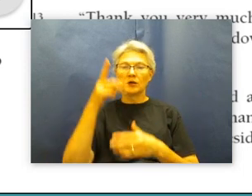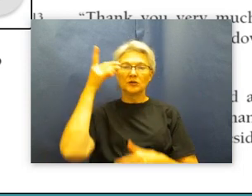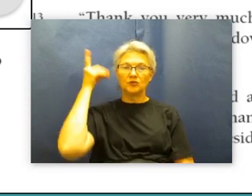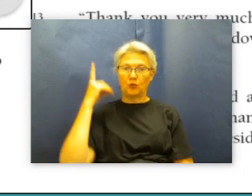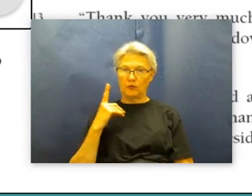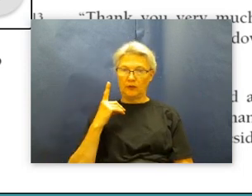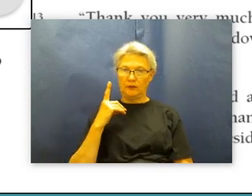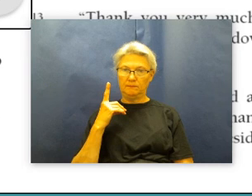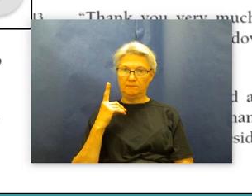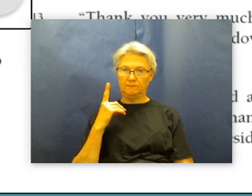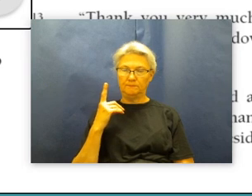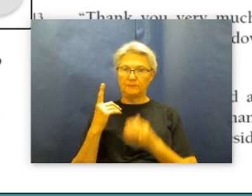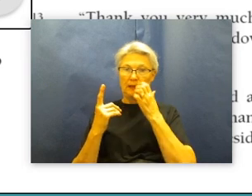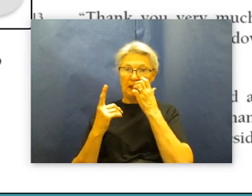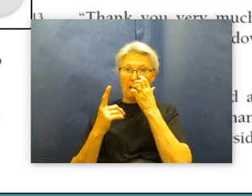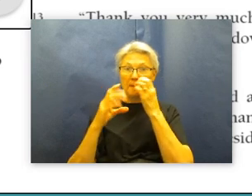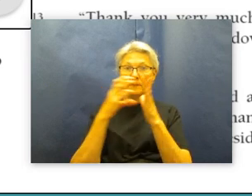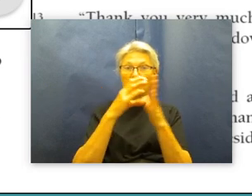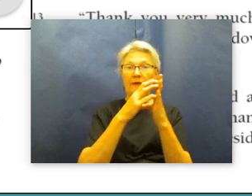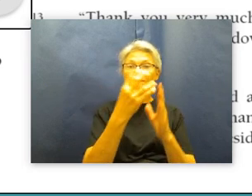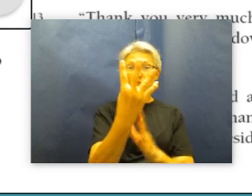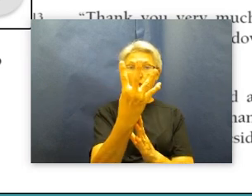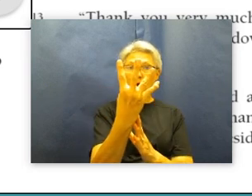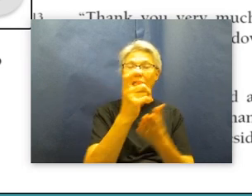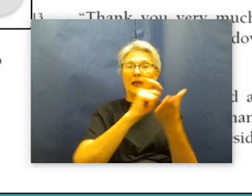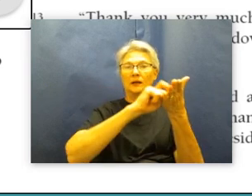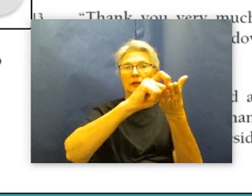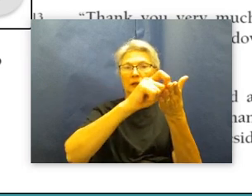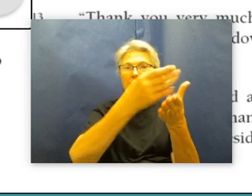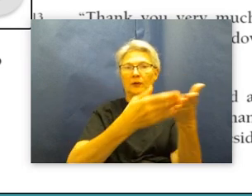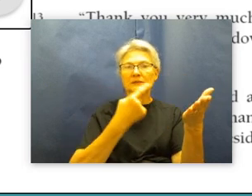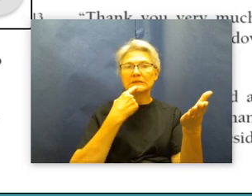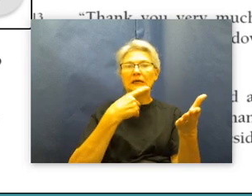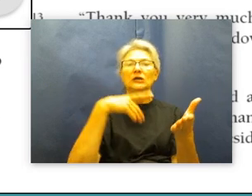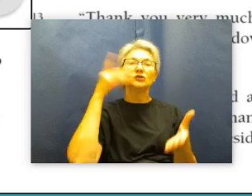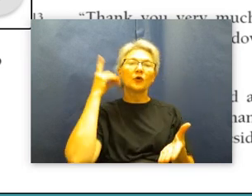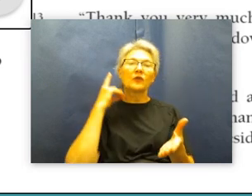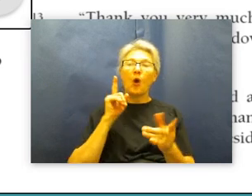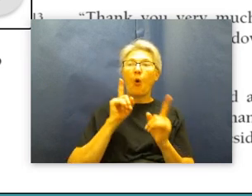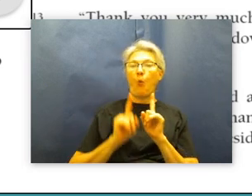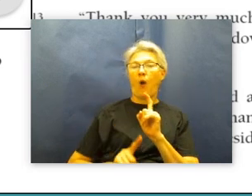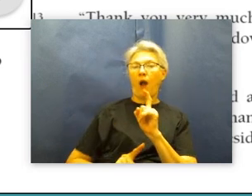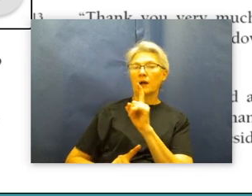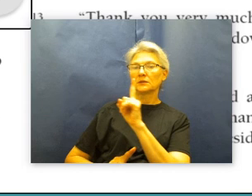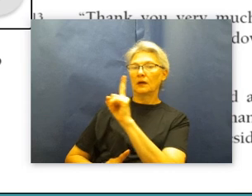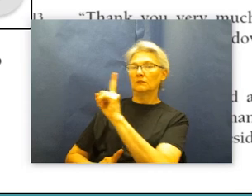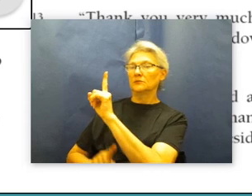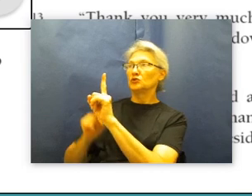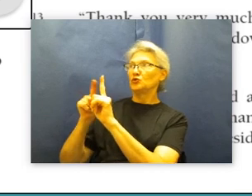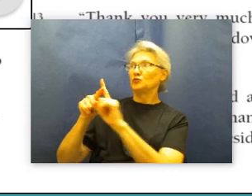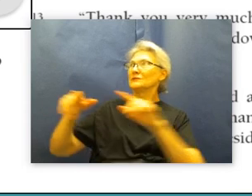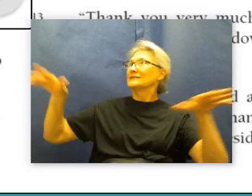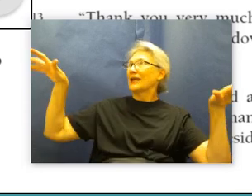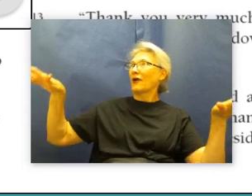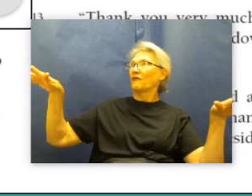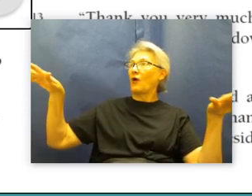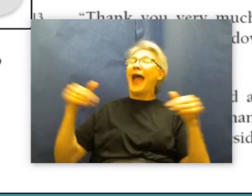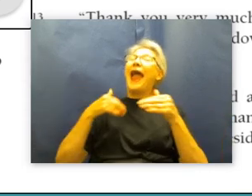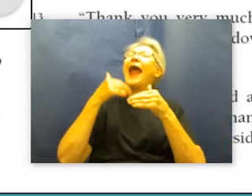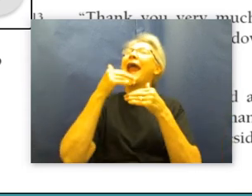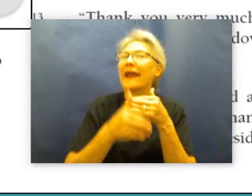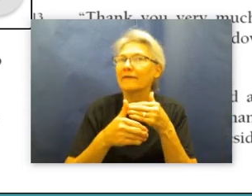Dorothy. In paragraph 4, I underlined the part where Dorothy walked up to the scarecrow after it winked and nodded